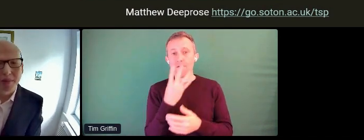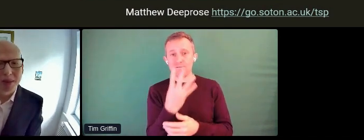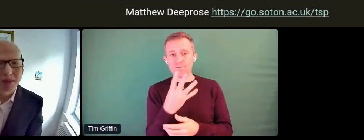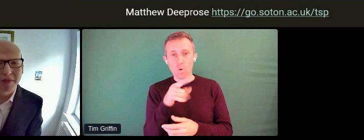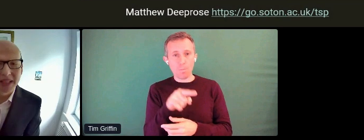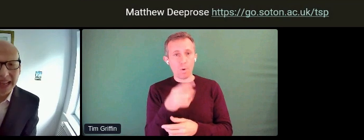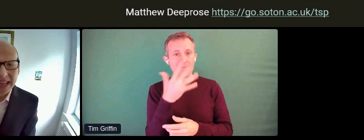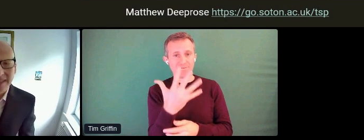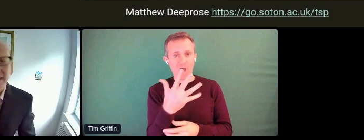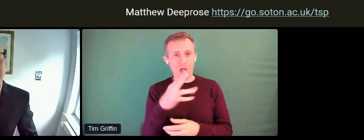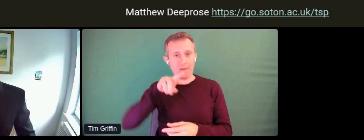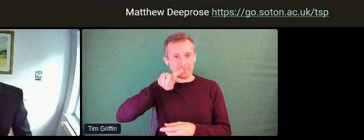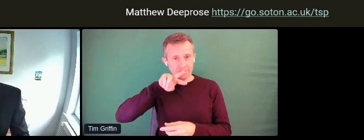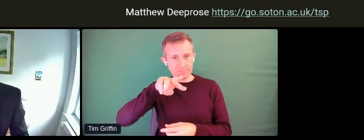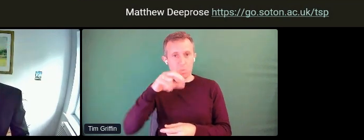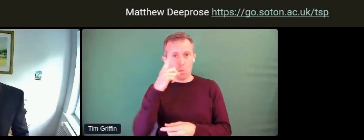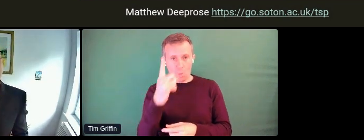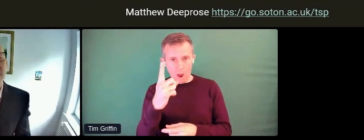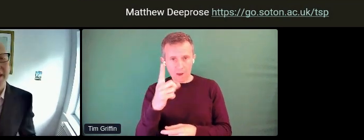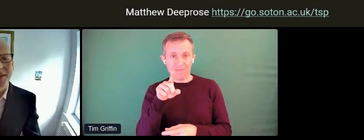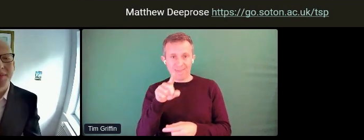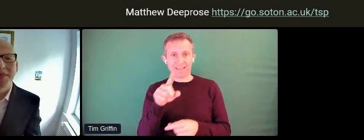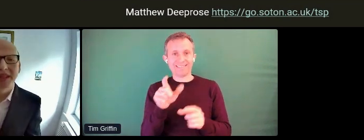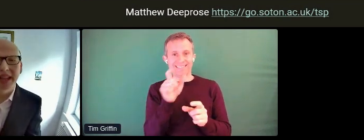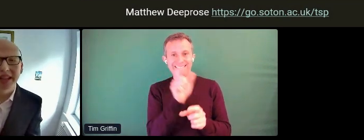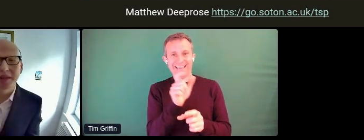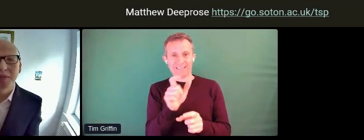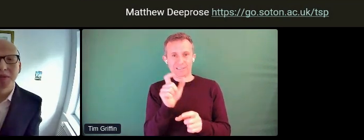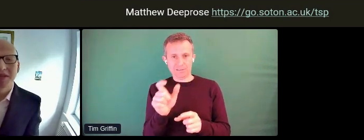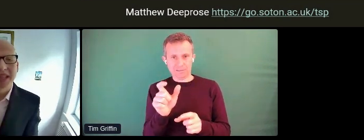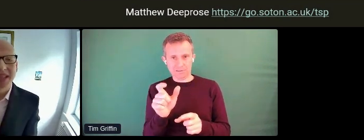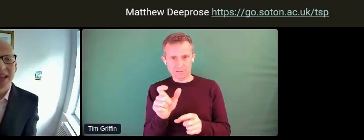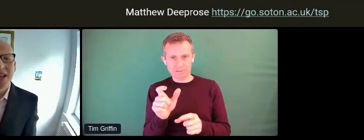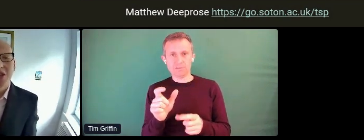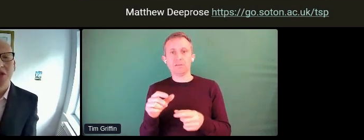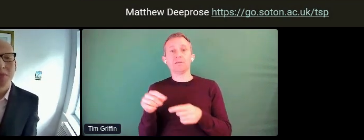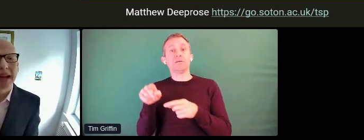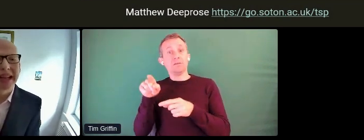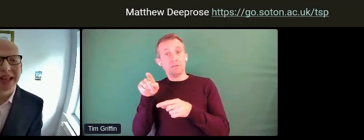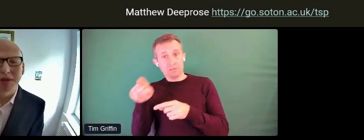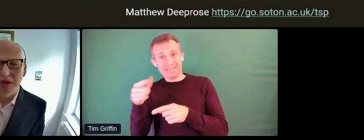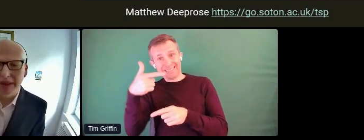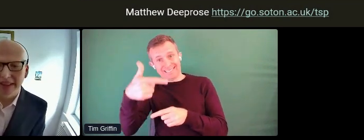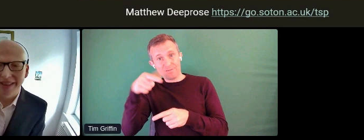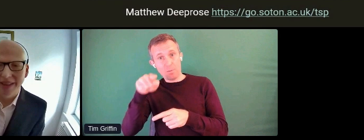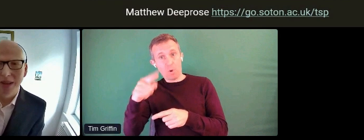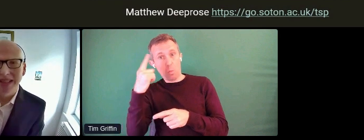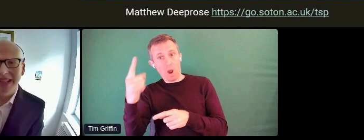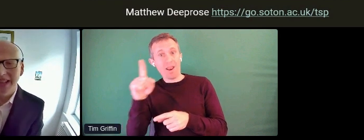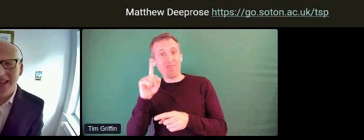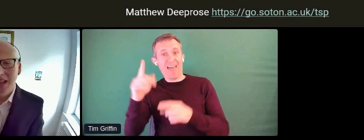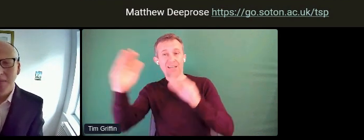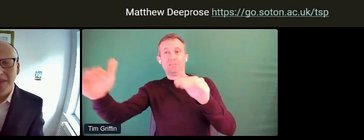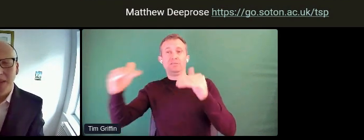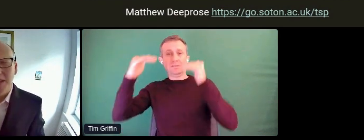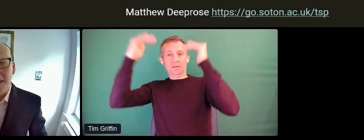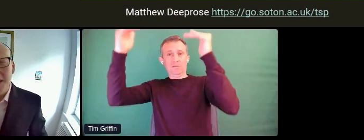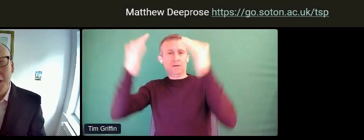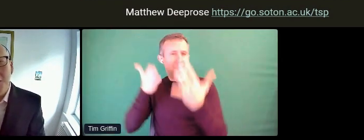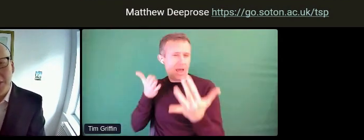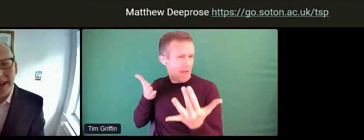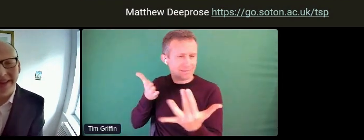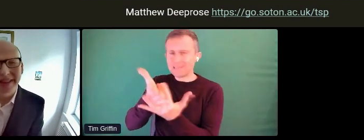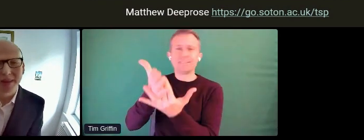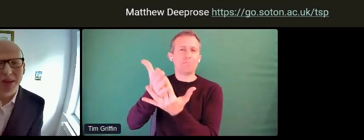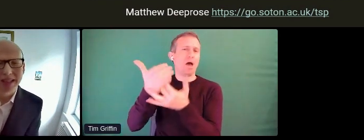4.5:1 is the minimum for text, and 7:1 and higher is the minimum for text if we want to reach that AAA level of accessibility. But for someone